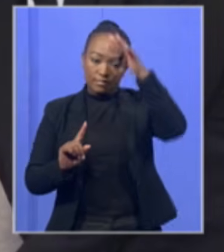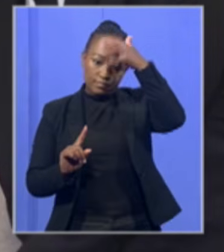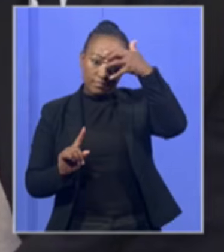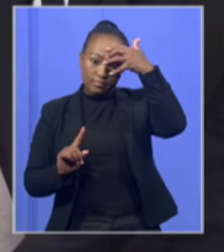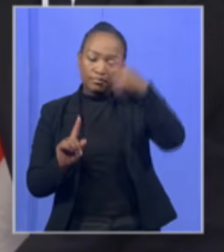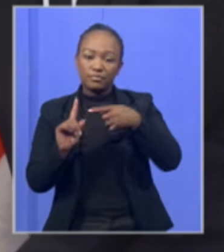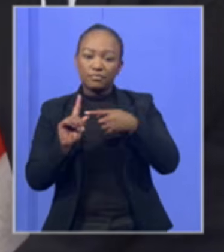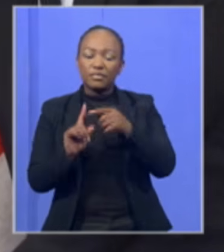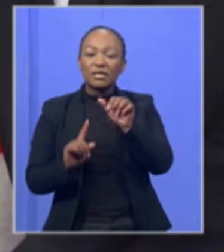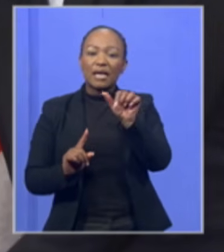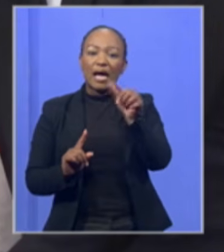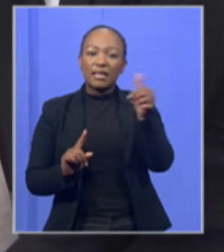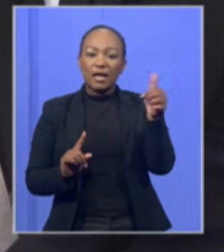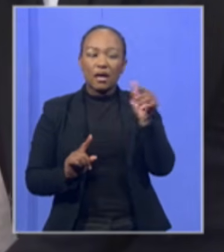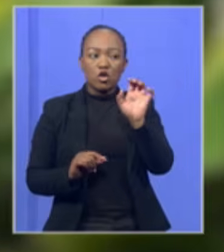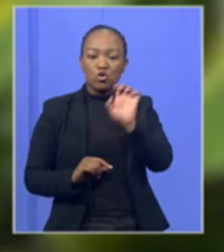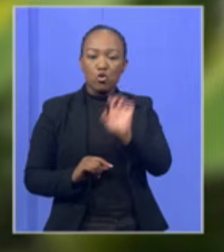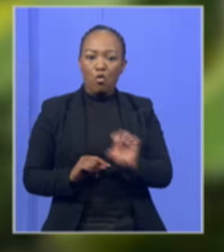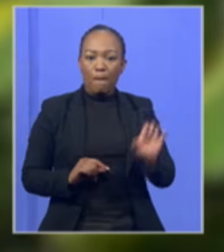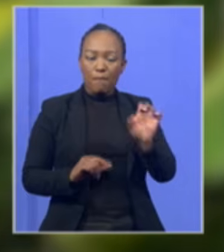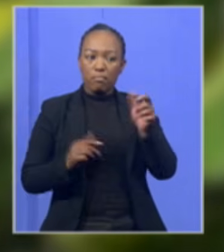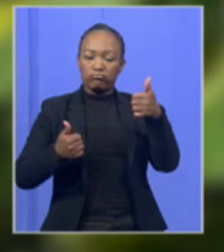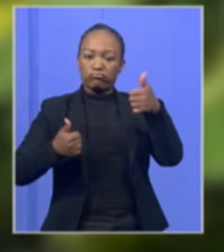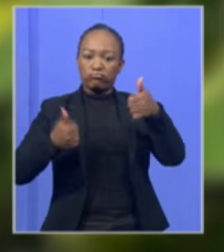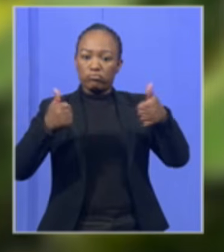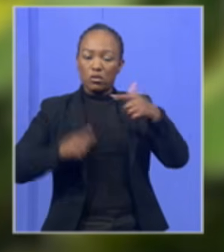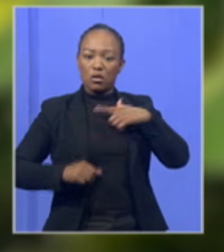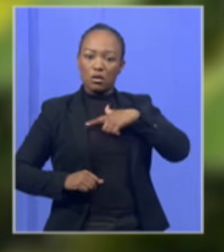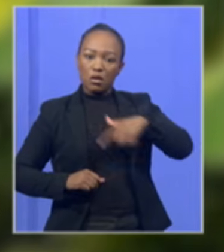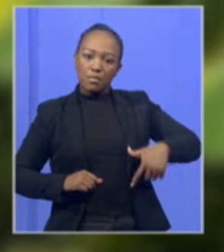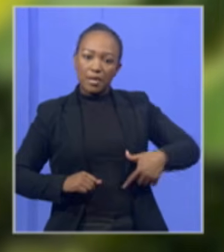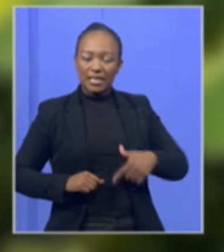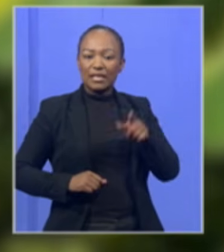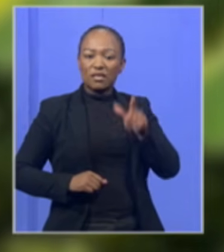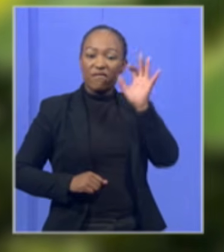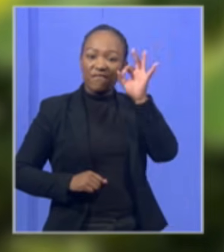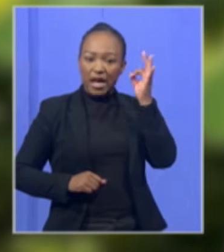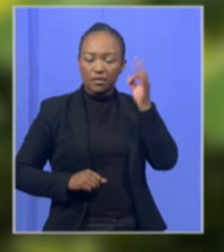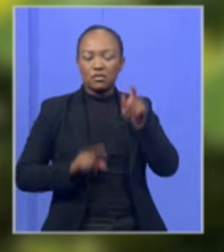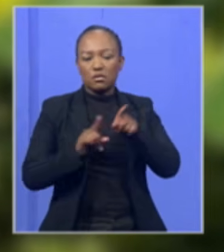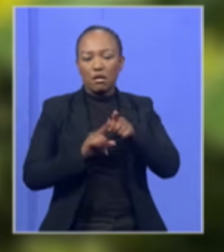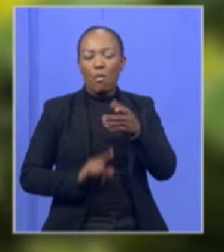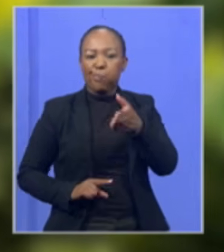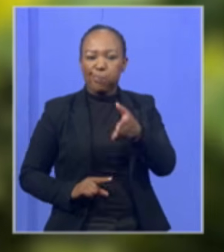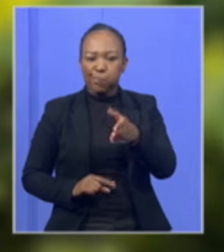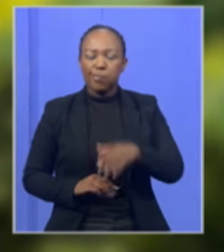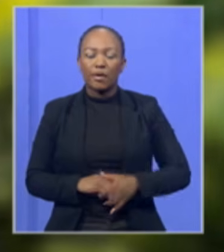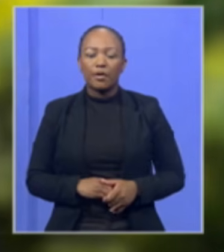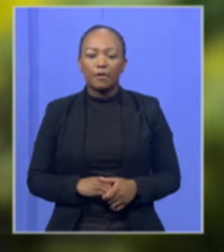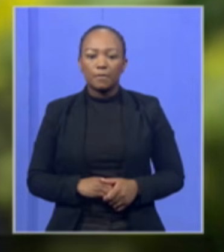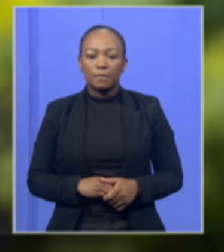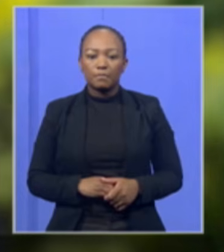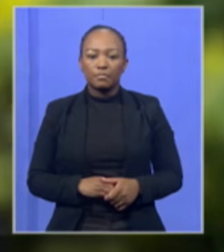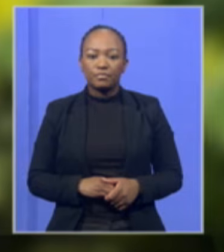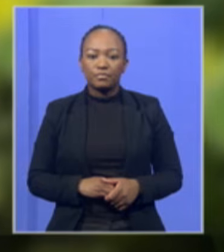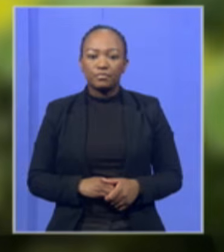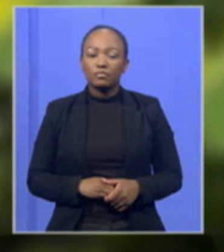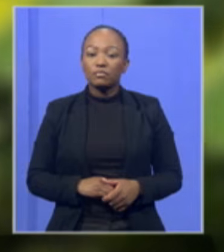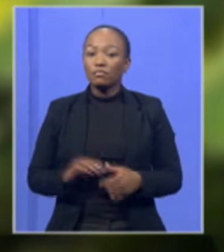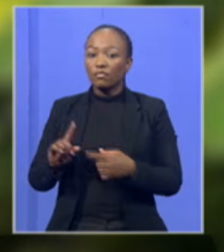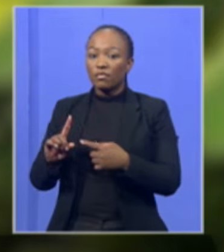ba bangwe ba dinaga tsa kwa Europa ba akaretsa mo presidente wa kwa Fora. It was the vocation of a man, a religious figure,